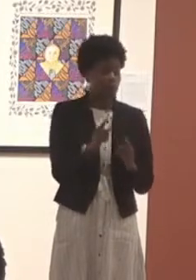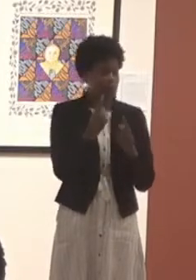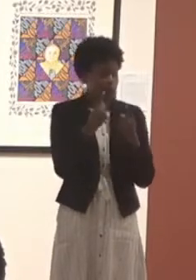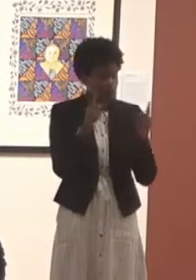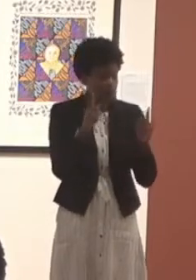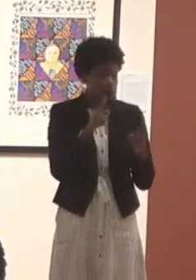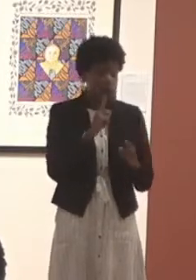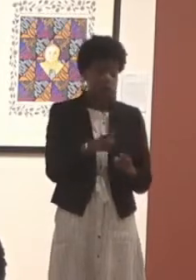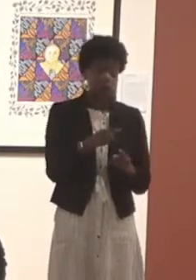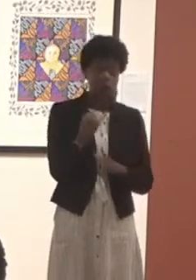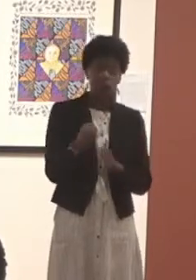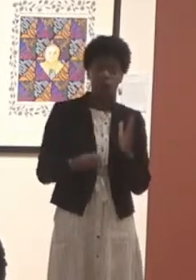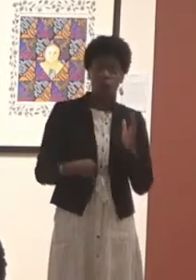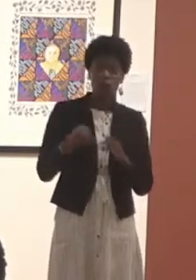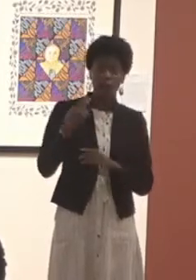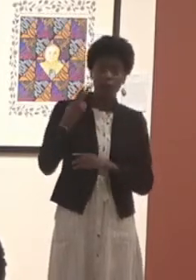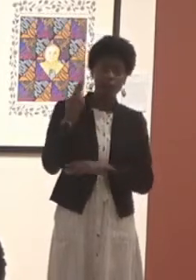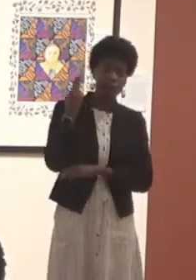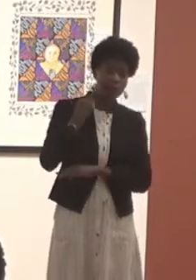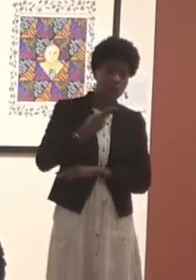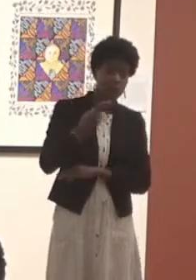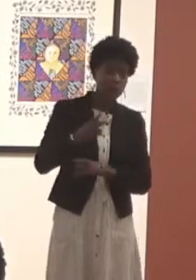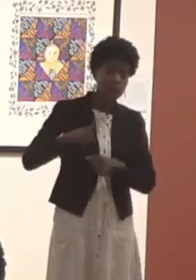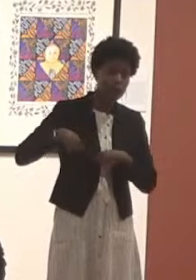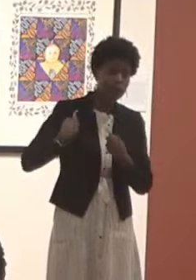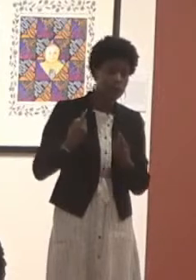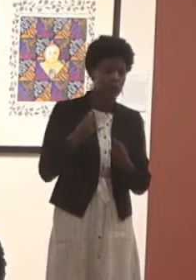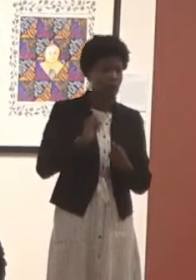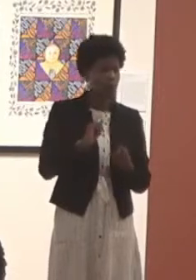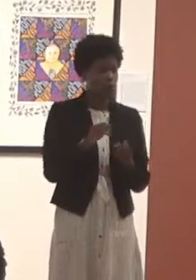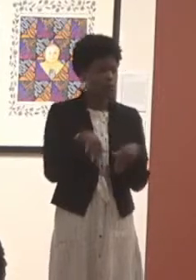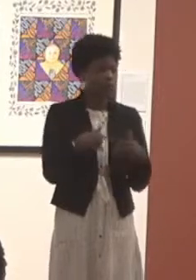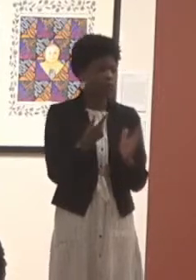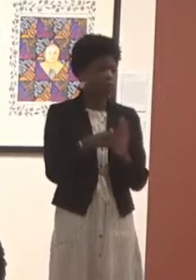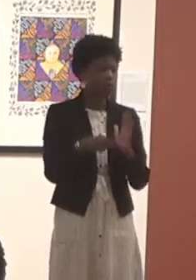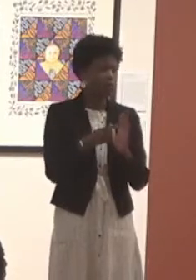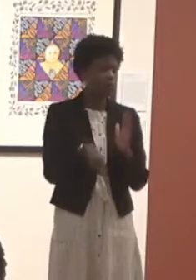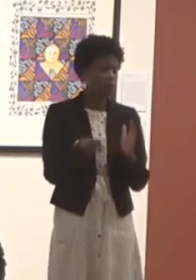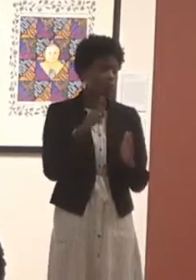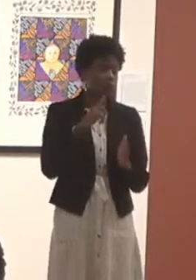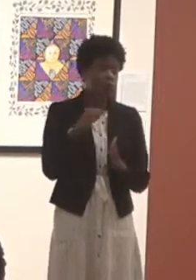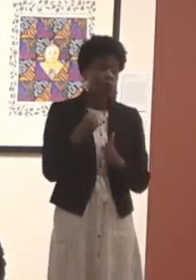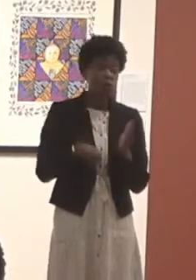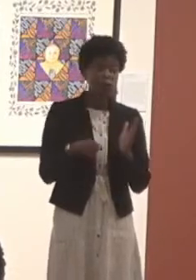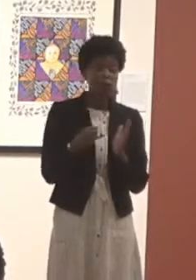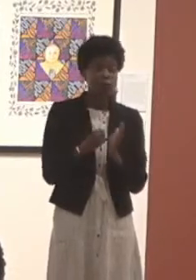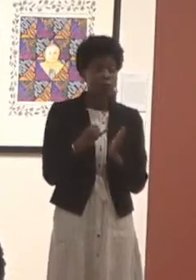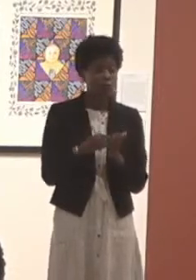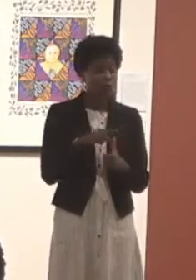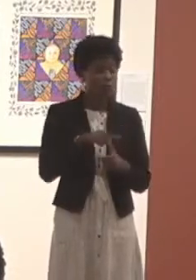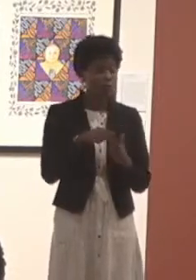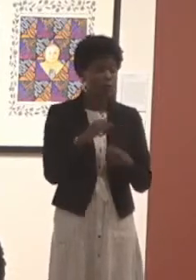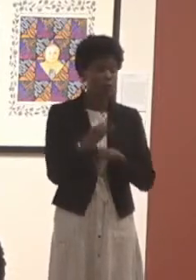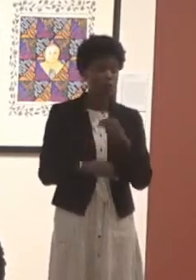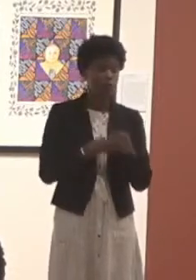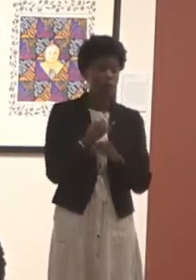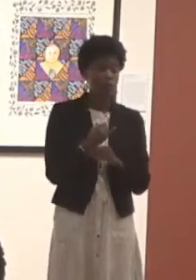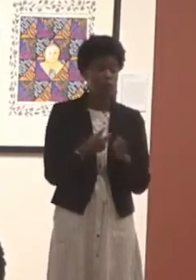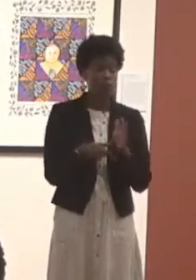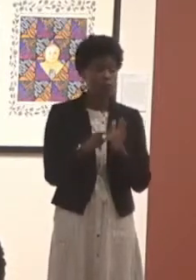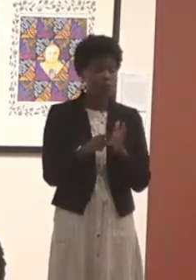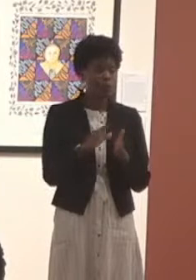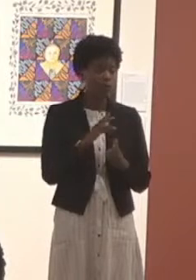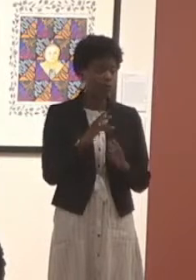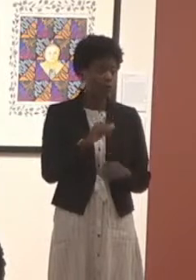art historian and author, she has contributed articles to publications such as Art Journal, the International Review of